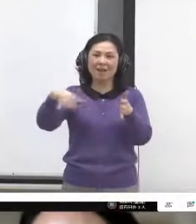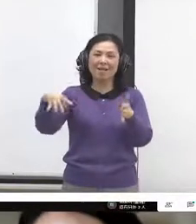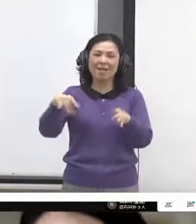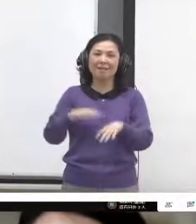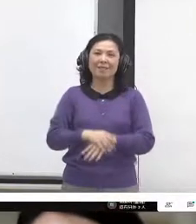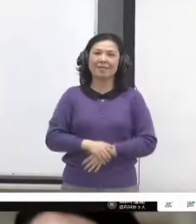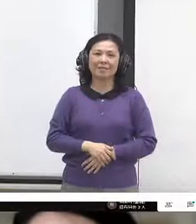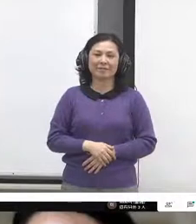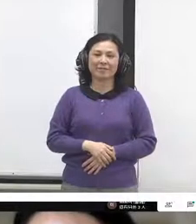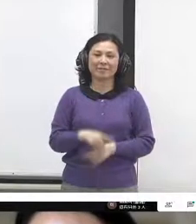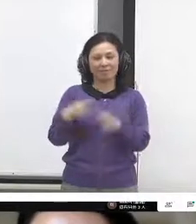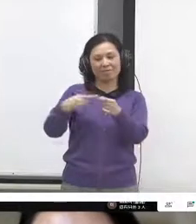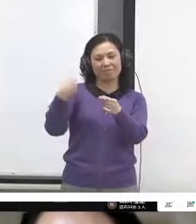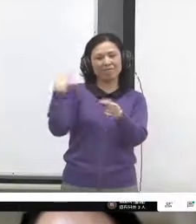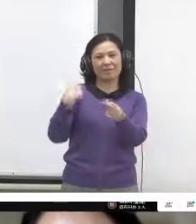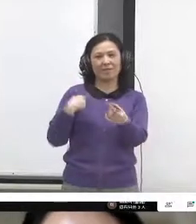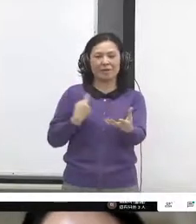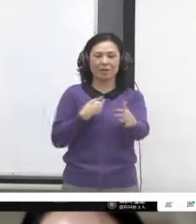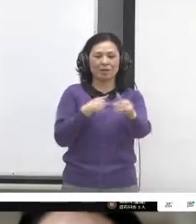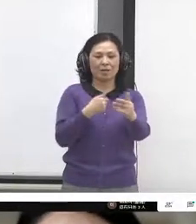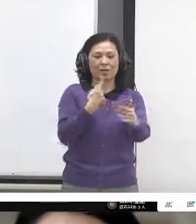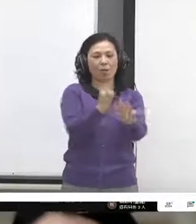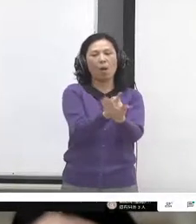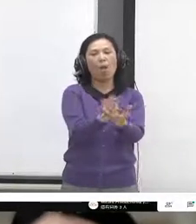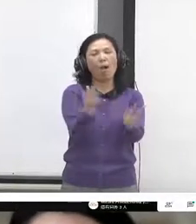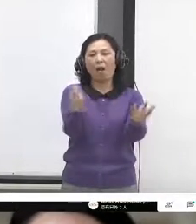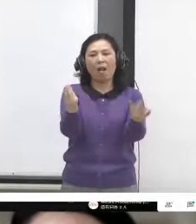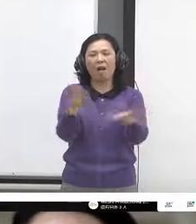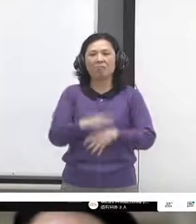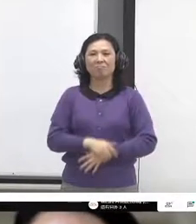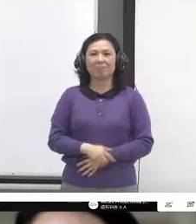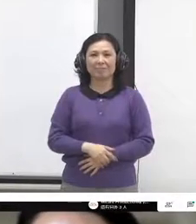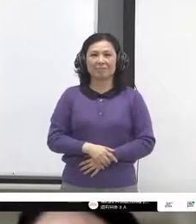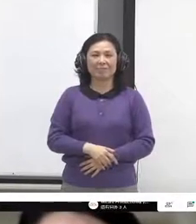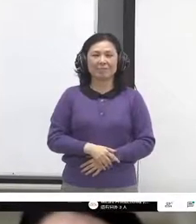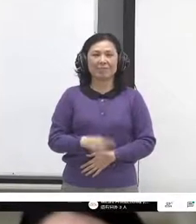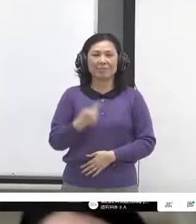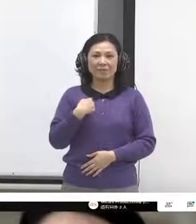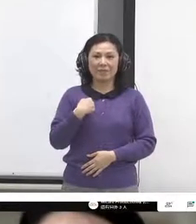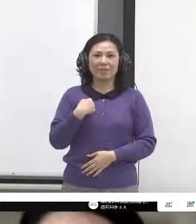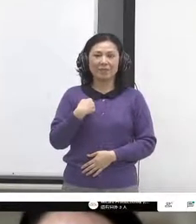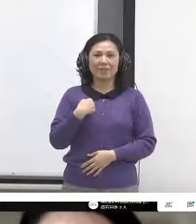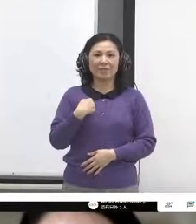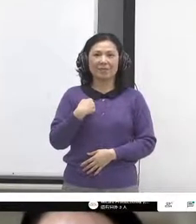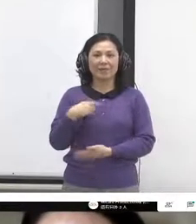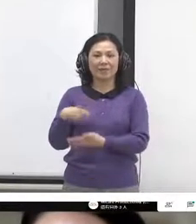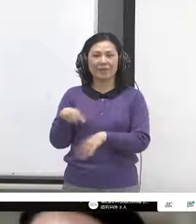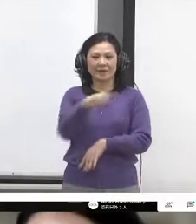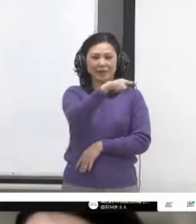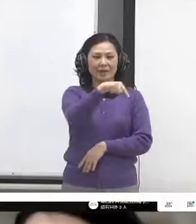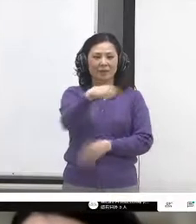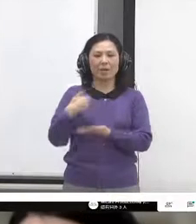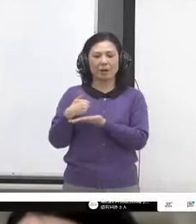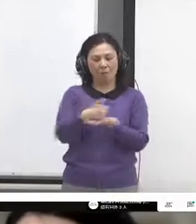last year, but Ouyang invited me, so I can participate with